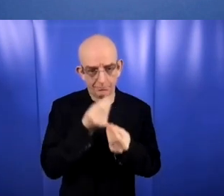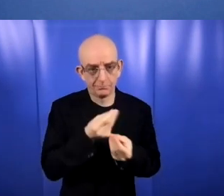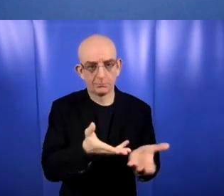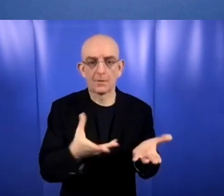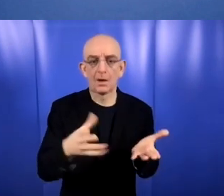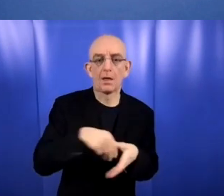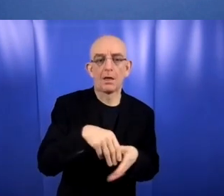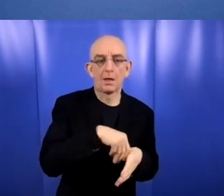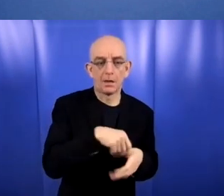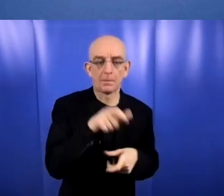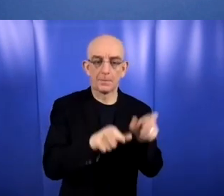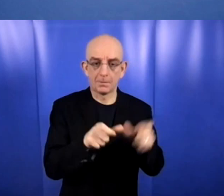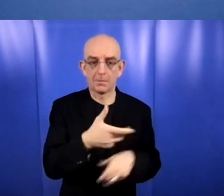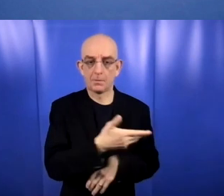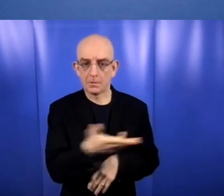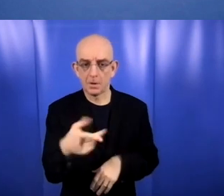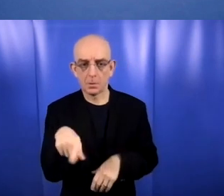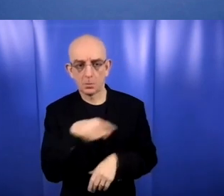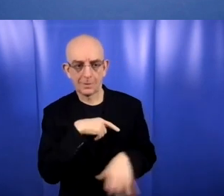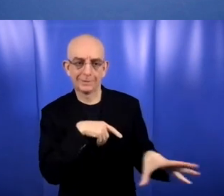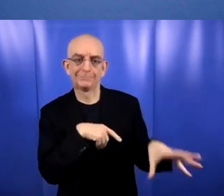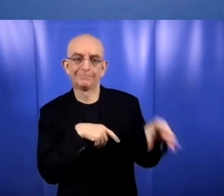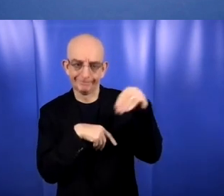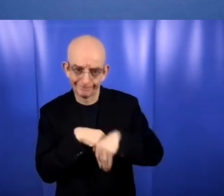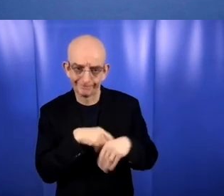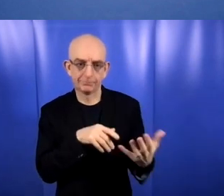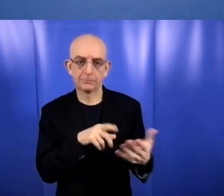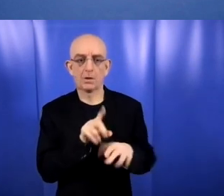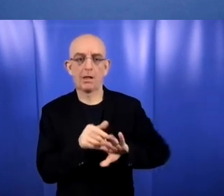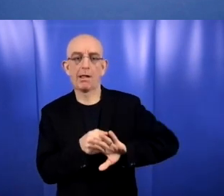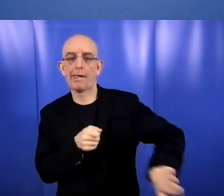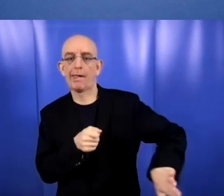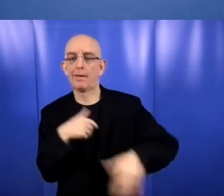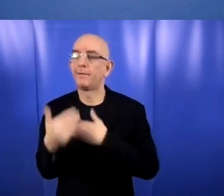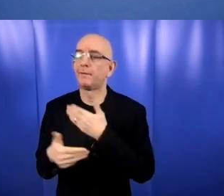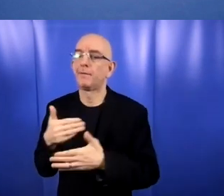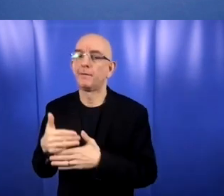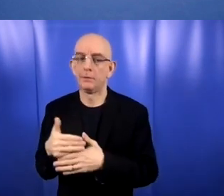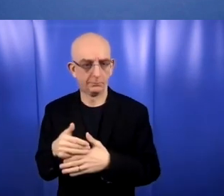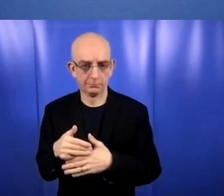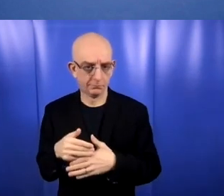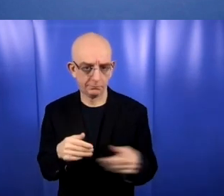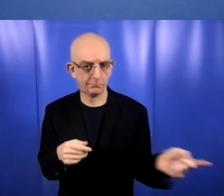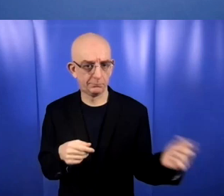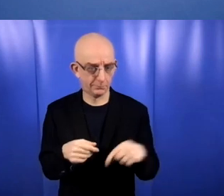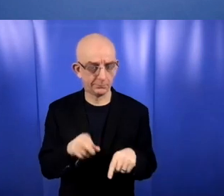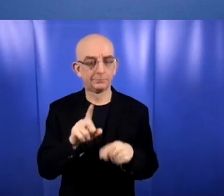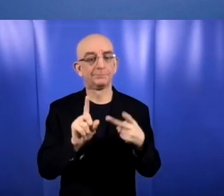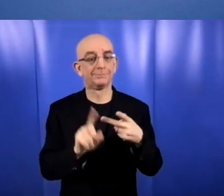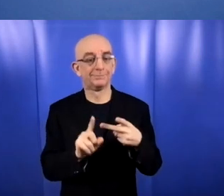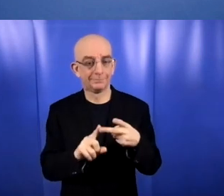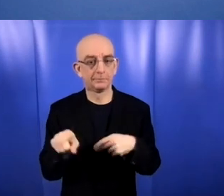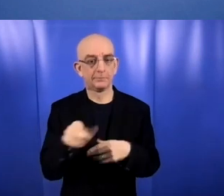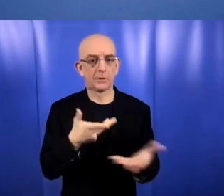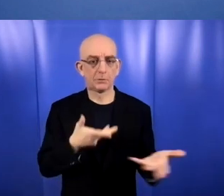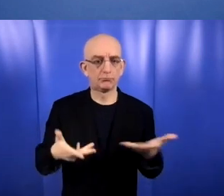the panels is the need to have more research on the benefits displaced people bring as